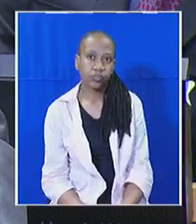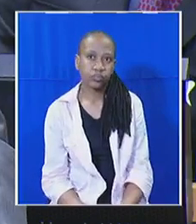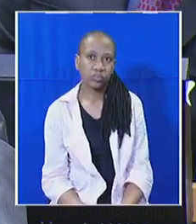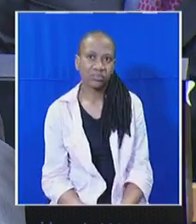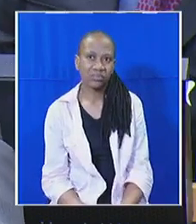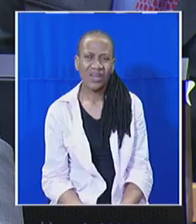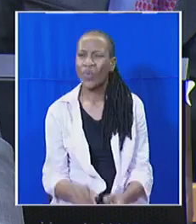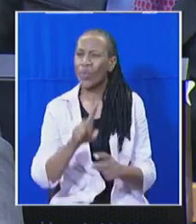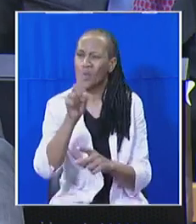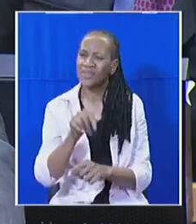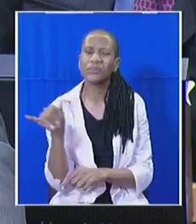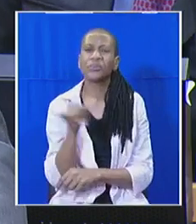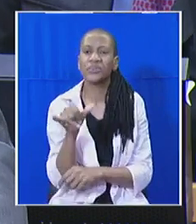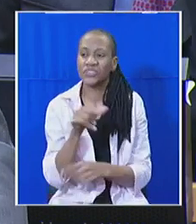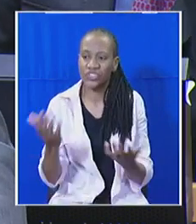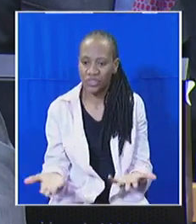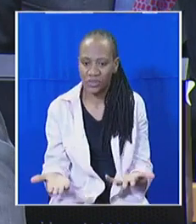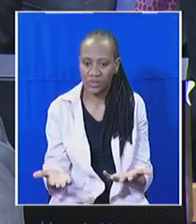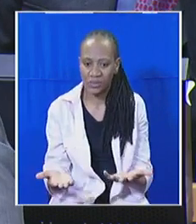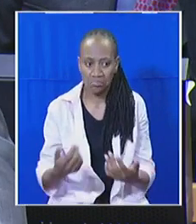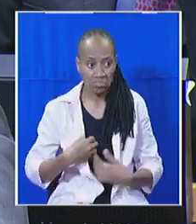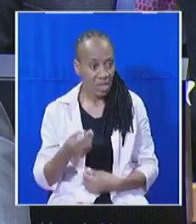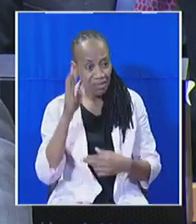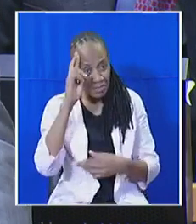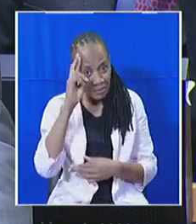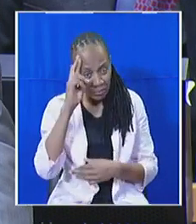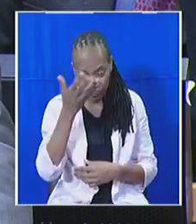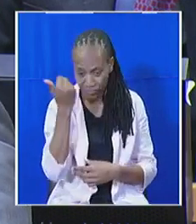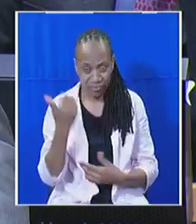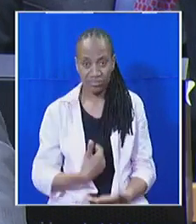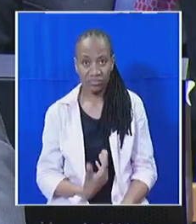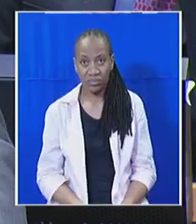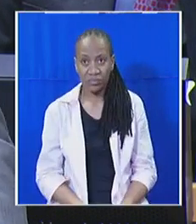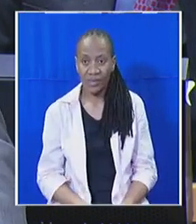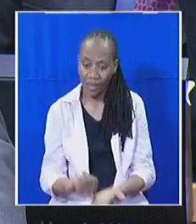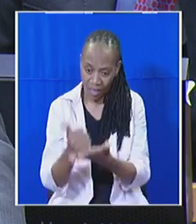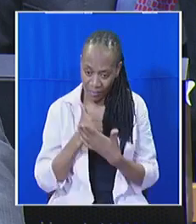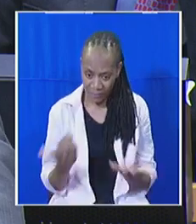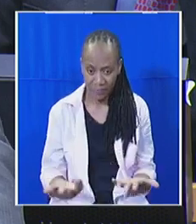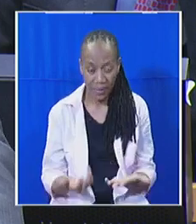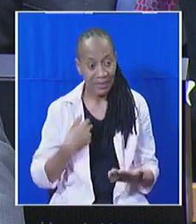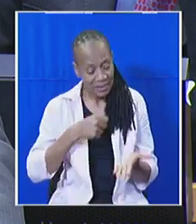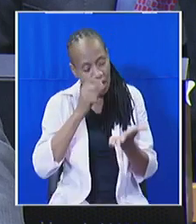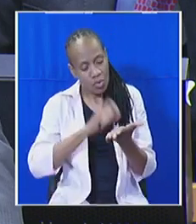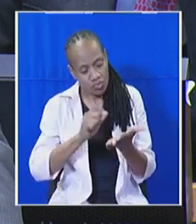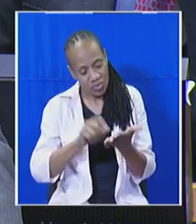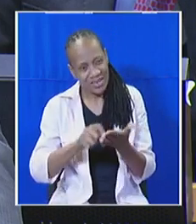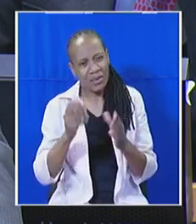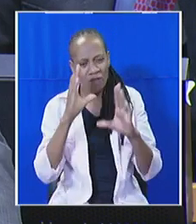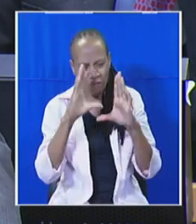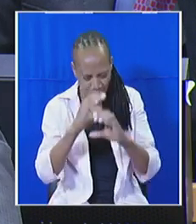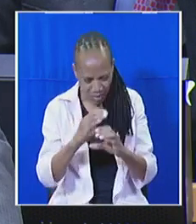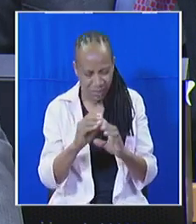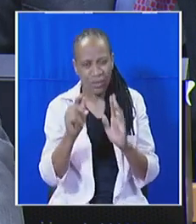he's talking about because I cannot remember. He must remind me whether I wrote about Operation